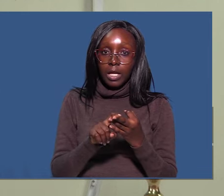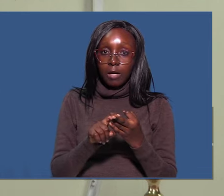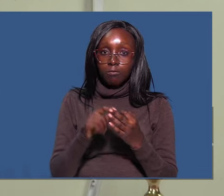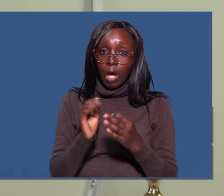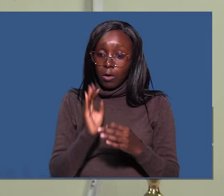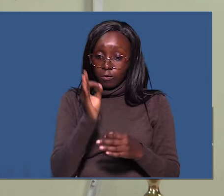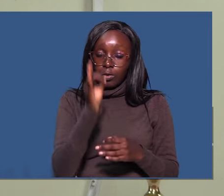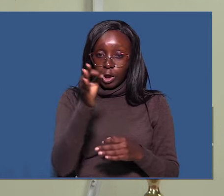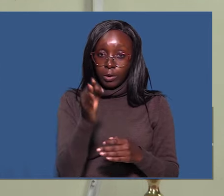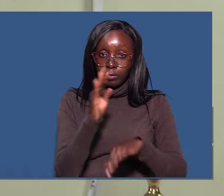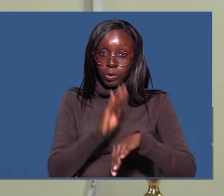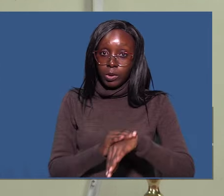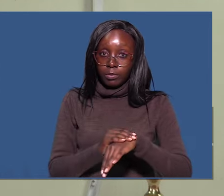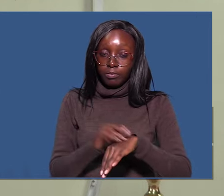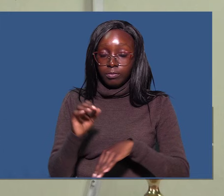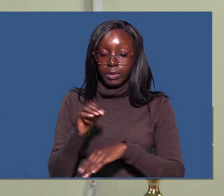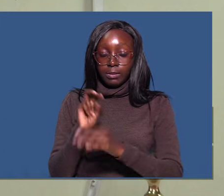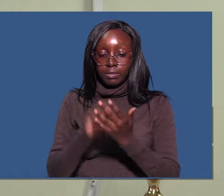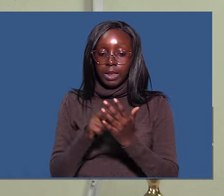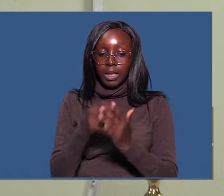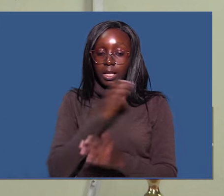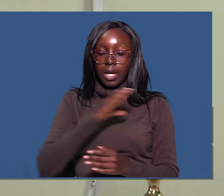forward to, the future.